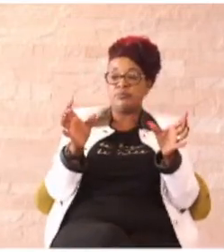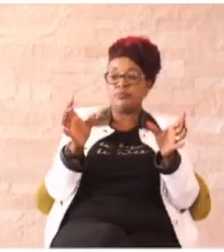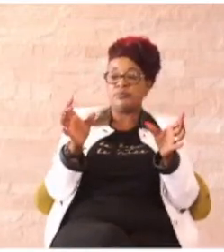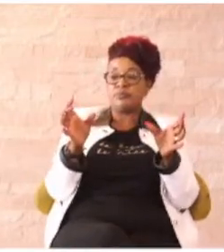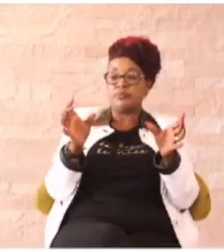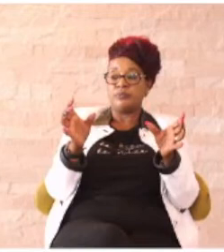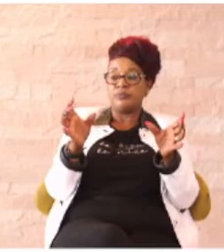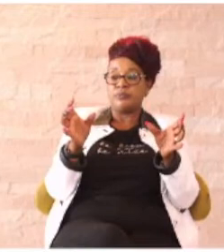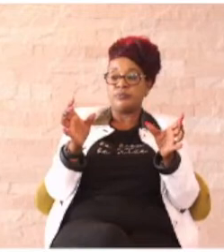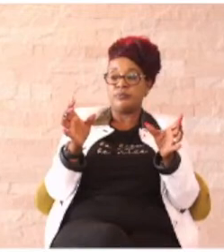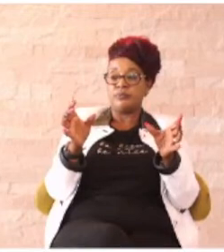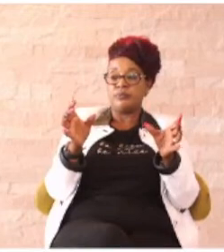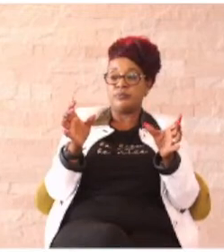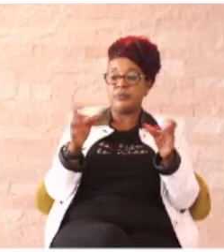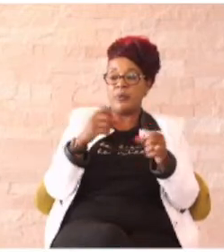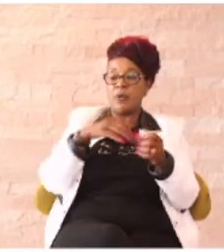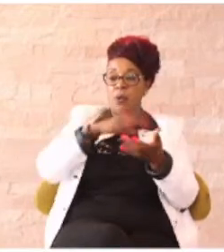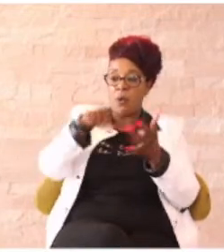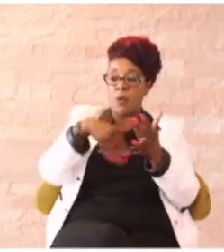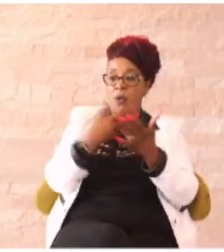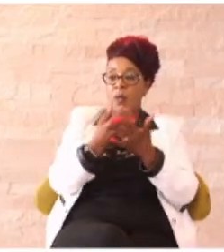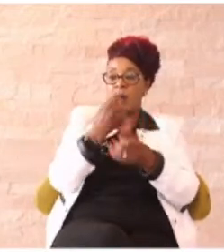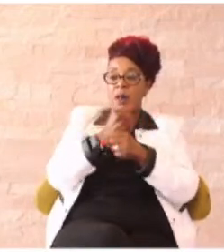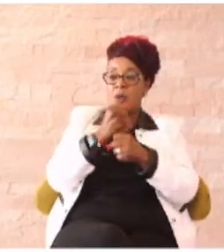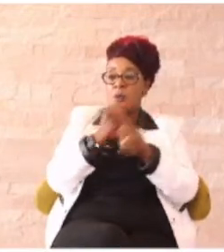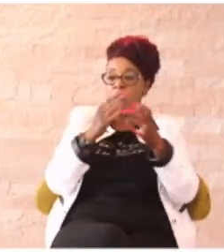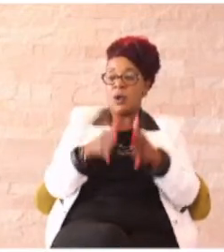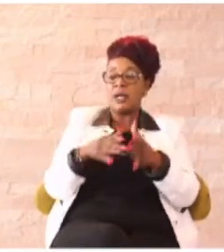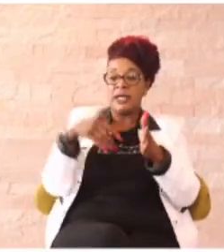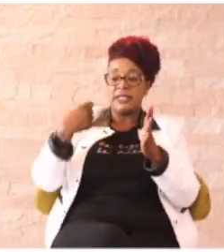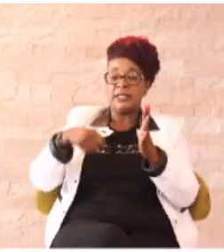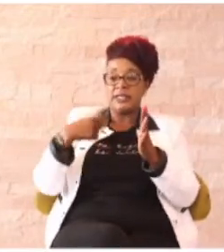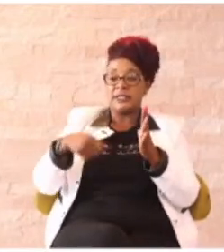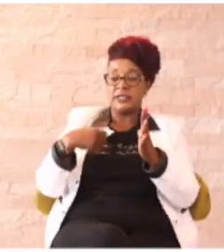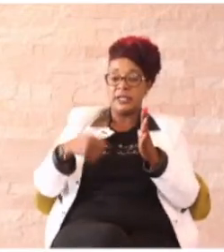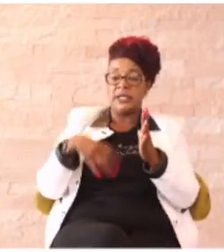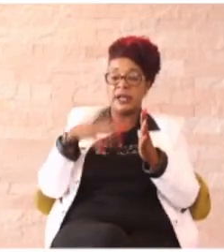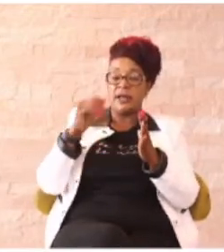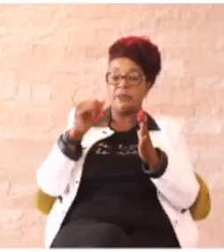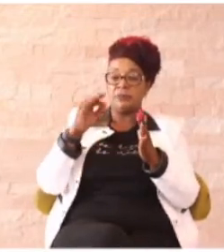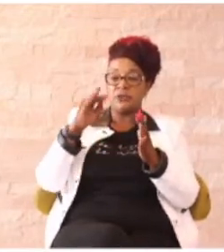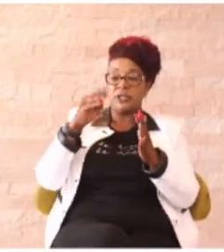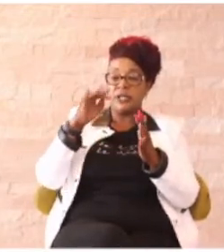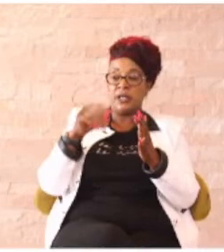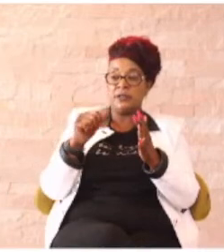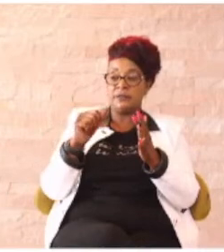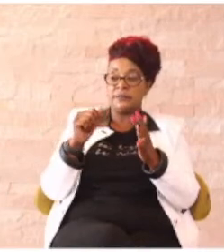are all workers of industries in our area.